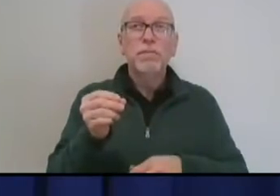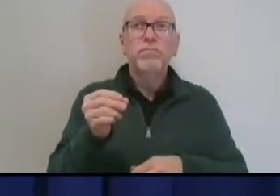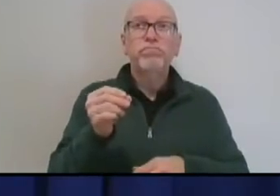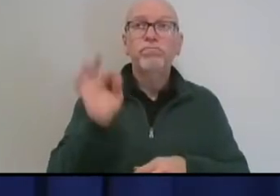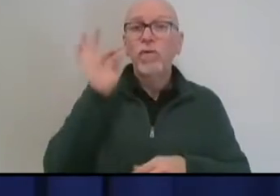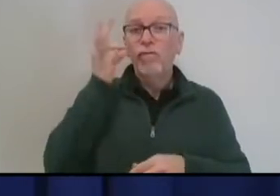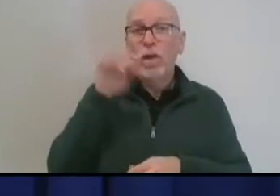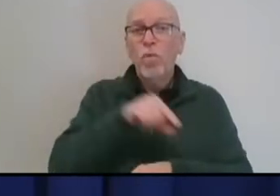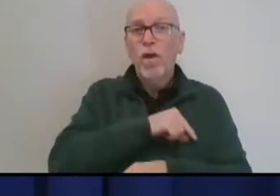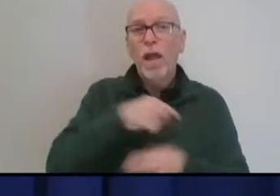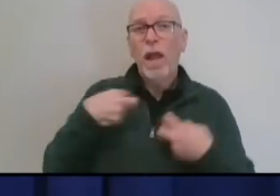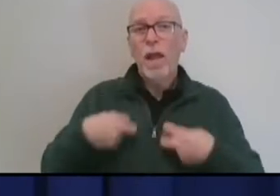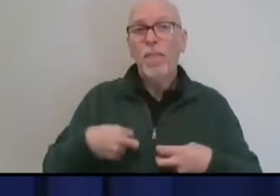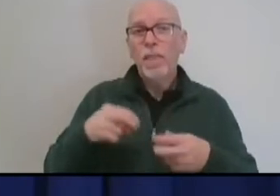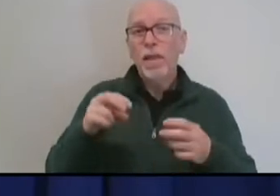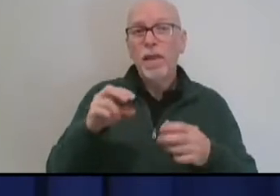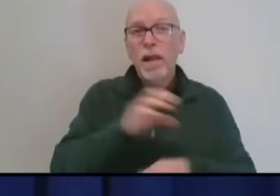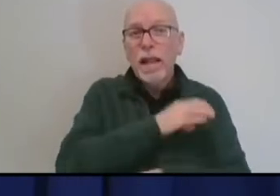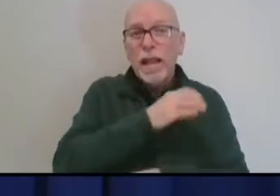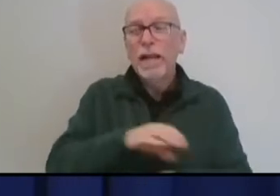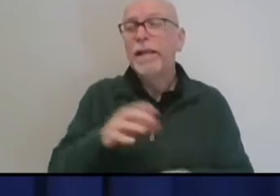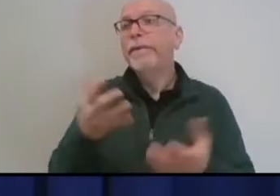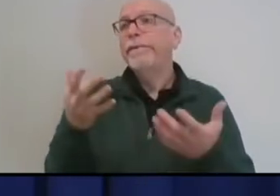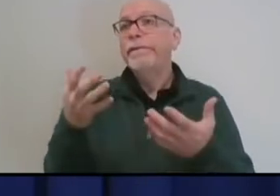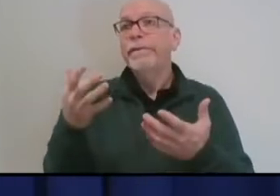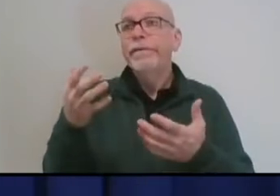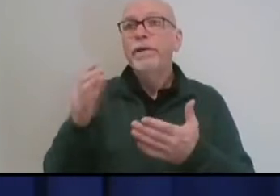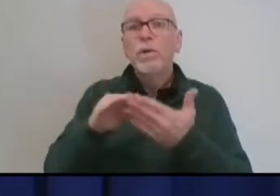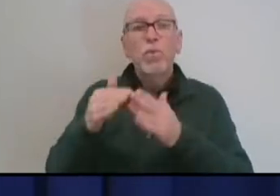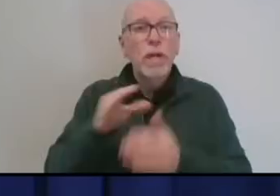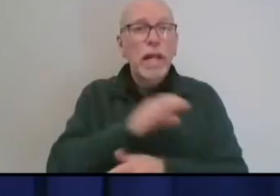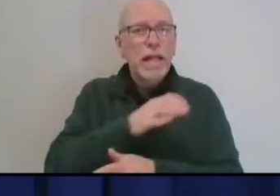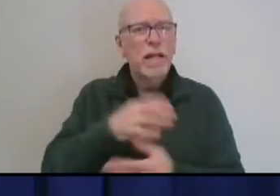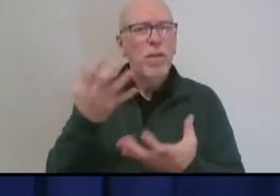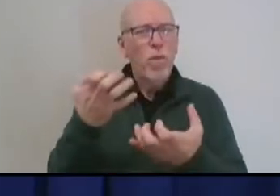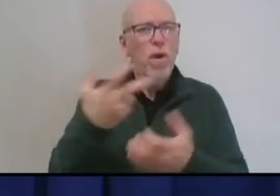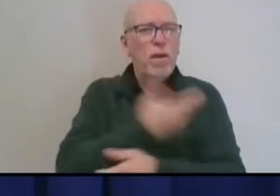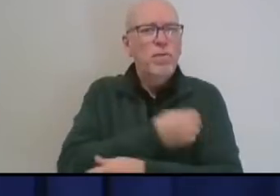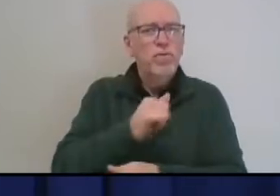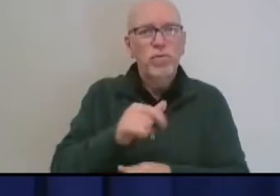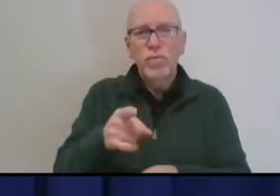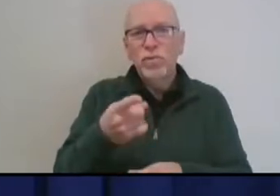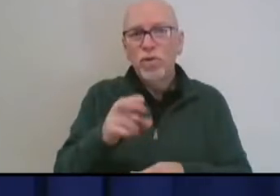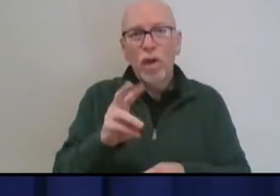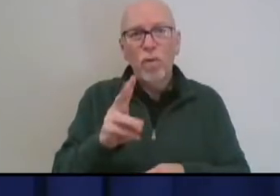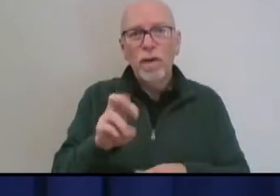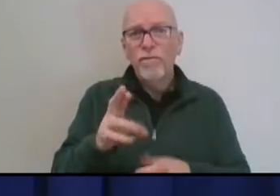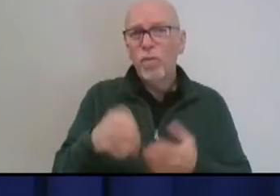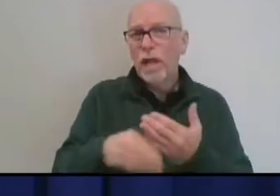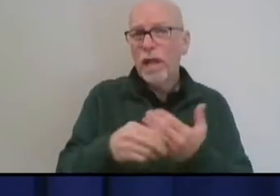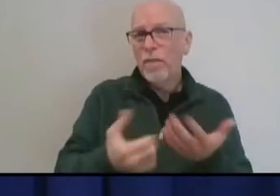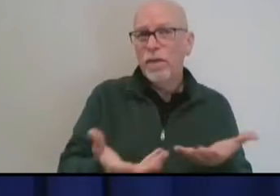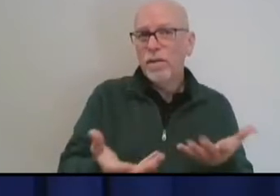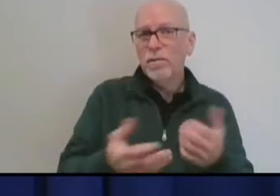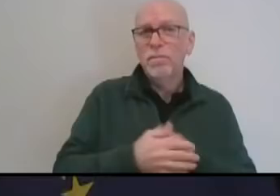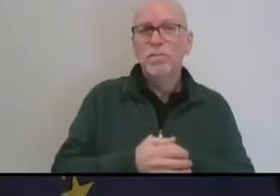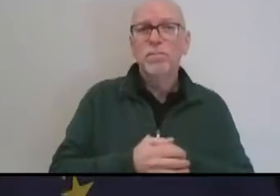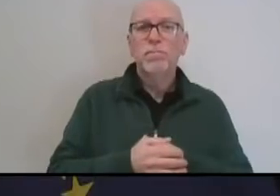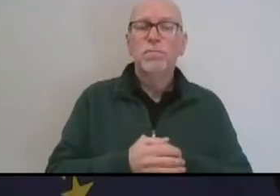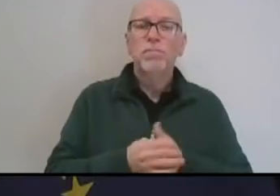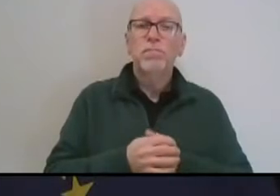qualified health clinics and community health clinics that would like to have this. So Lindsay, do you want to add to that, give some more